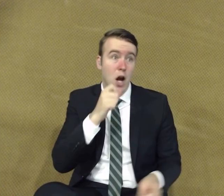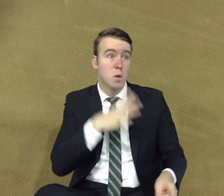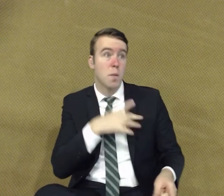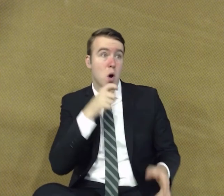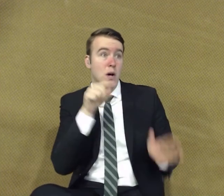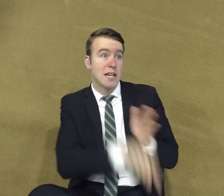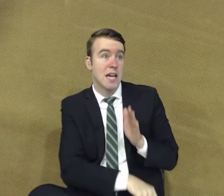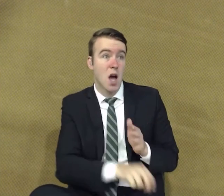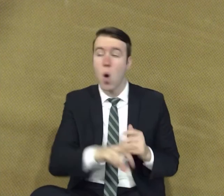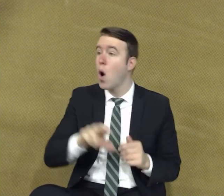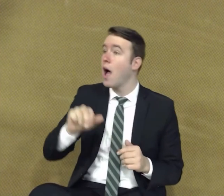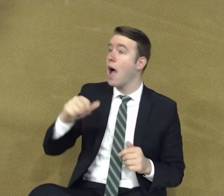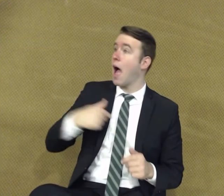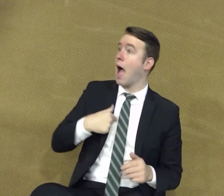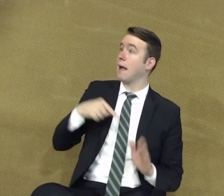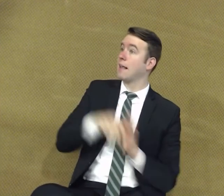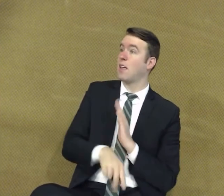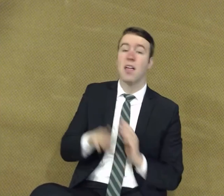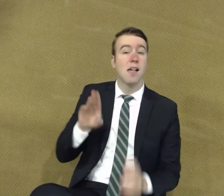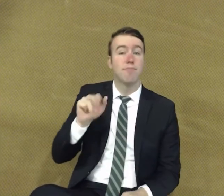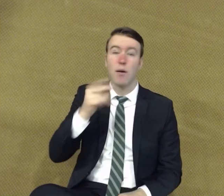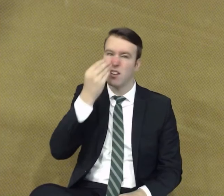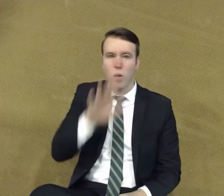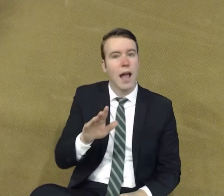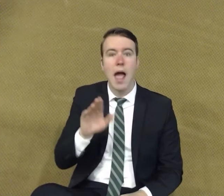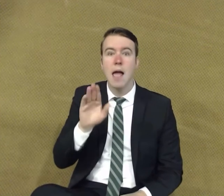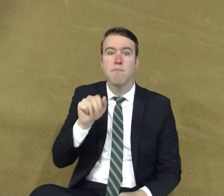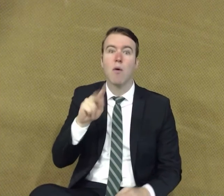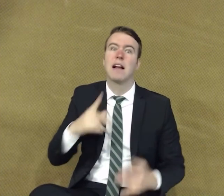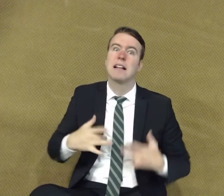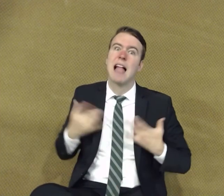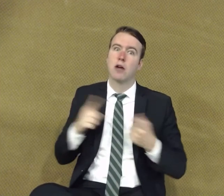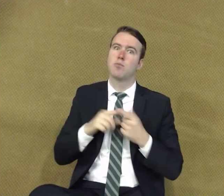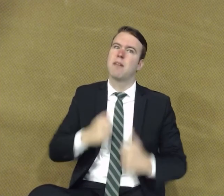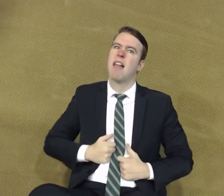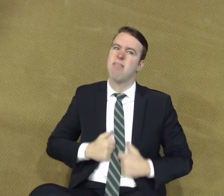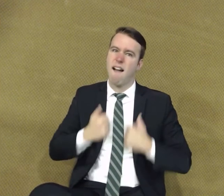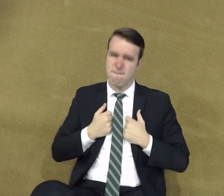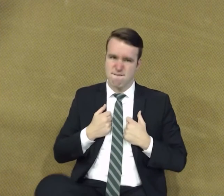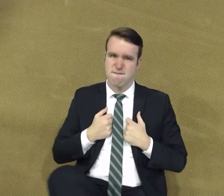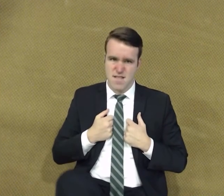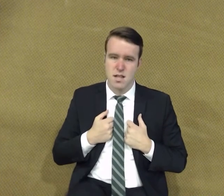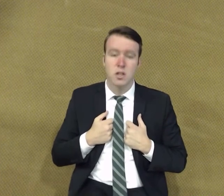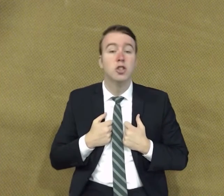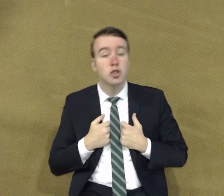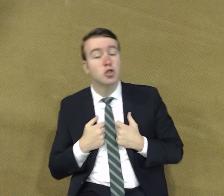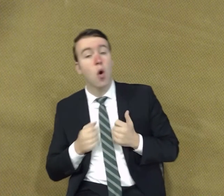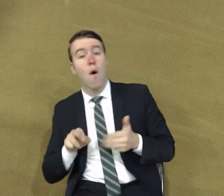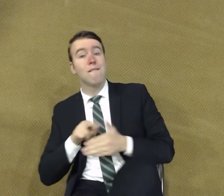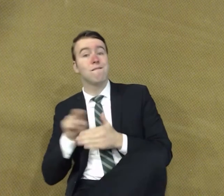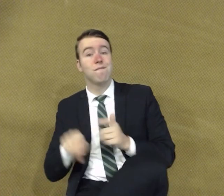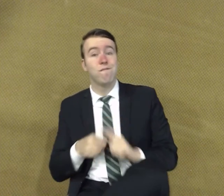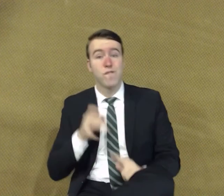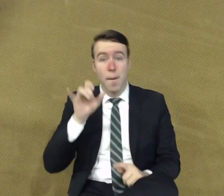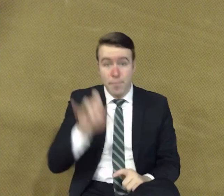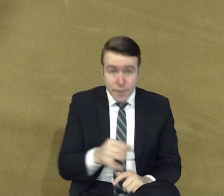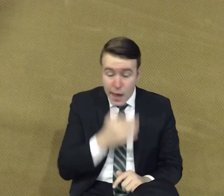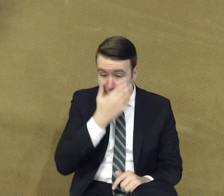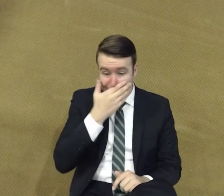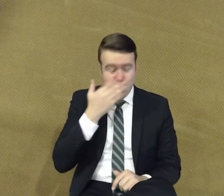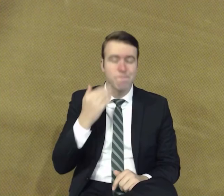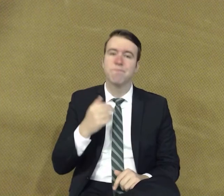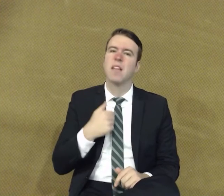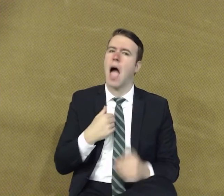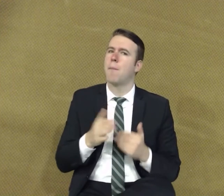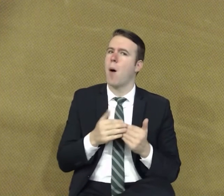was a woman that did it or if it was he that did it. He's just glad to be alive. And so out of that, Deborah, and